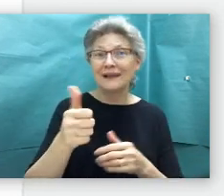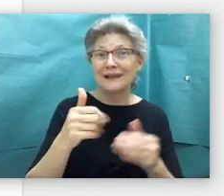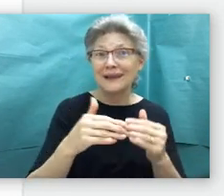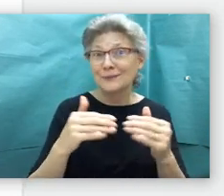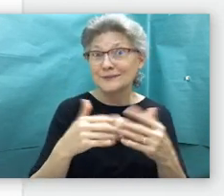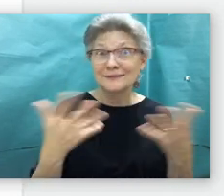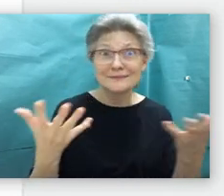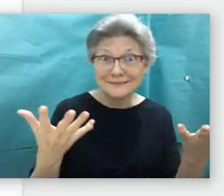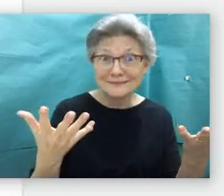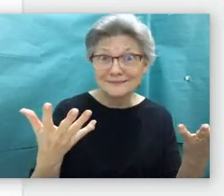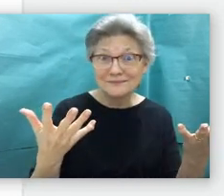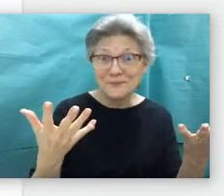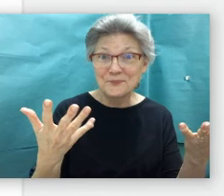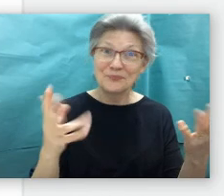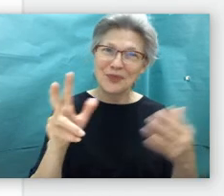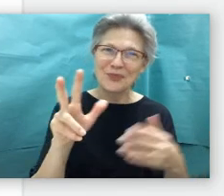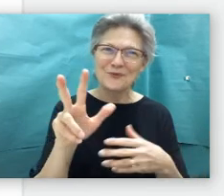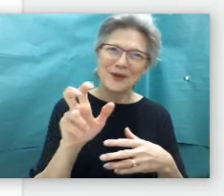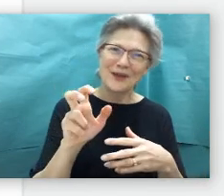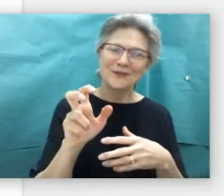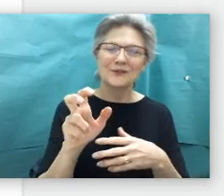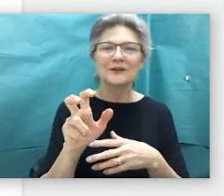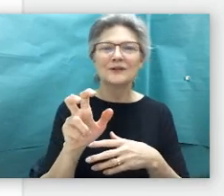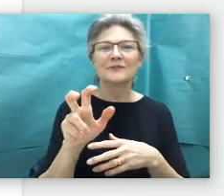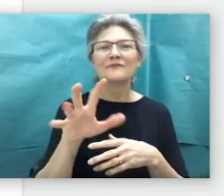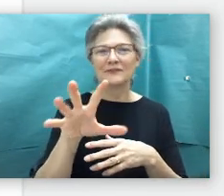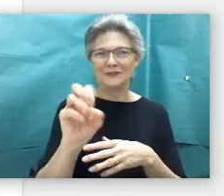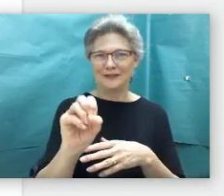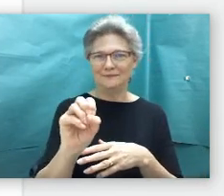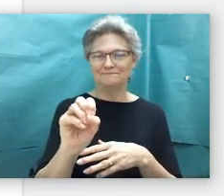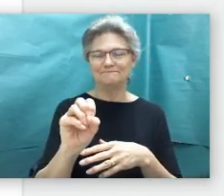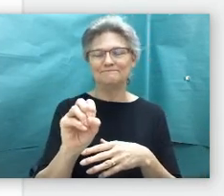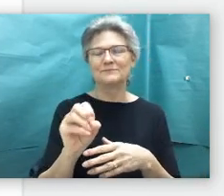10 is, that's right, just take away a 10,